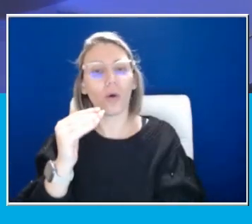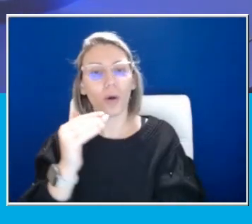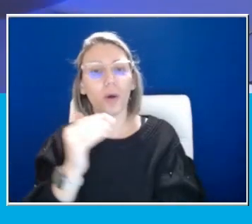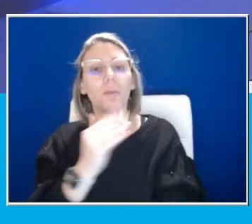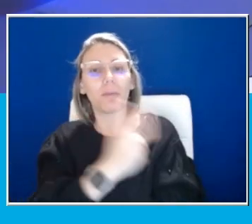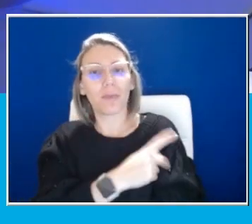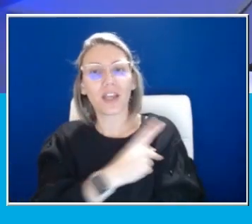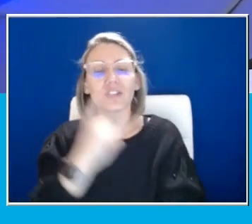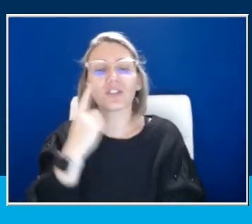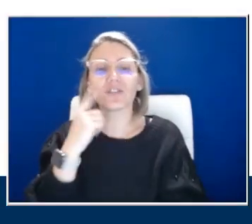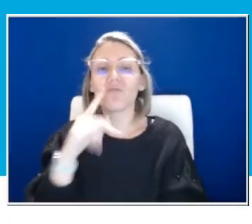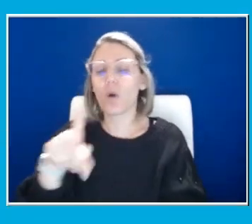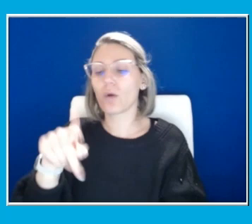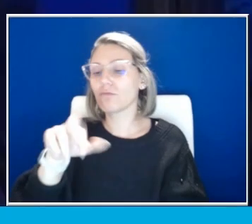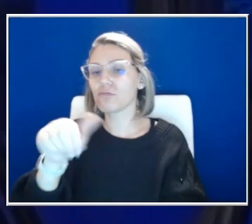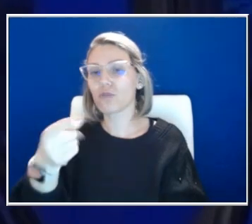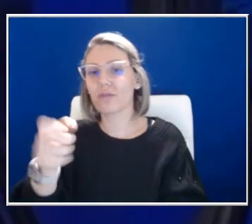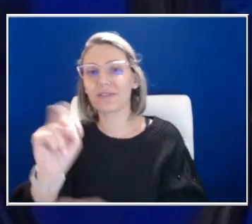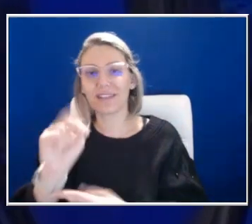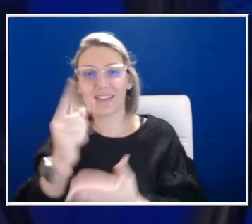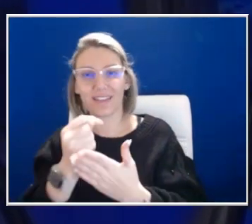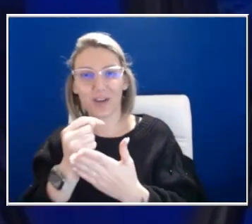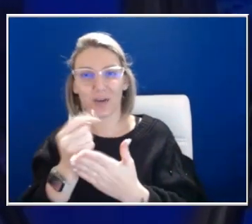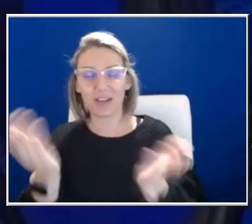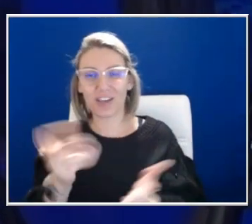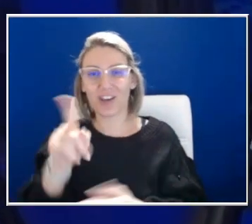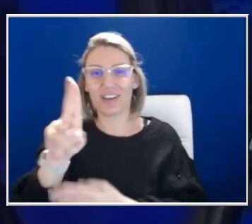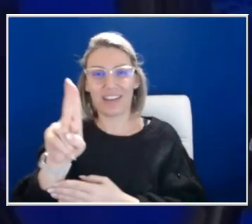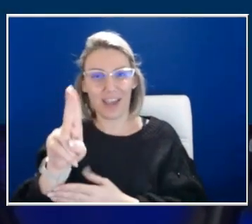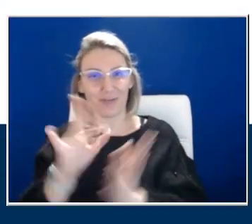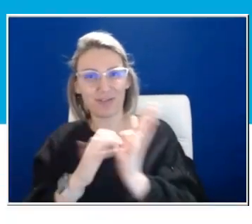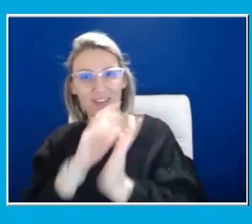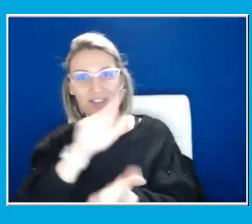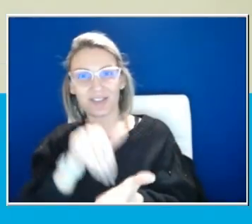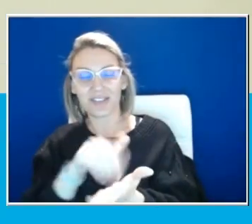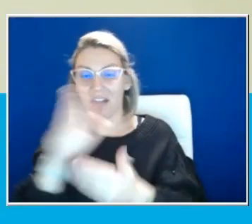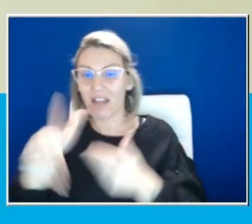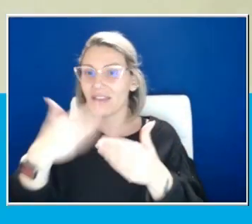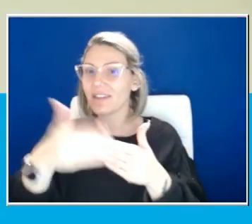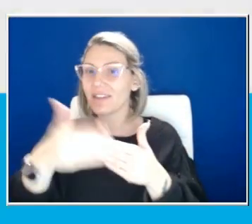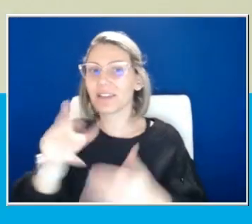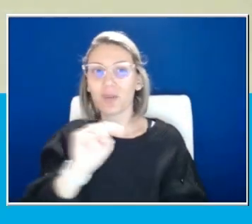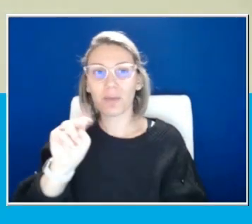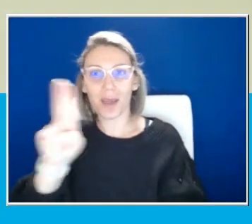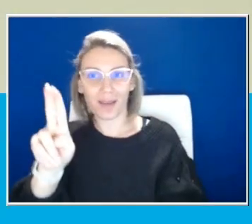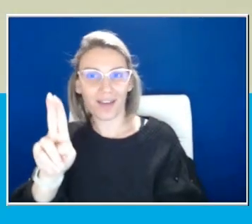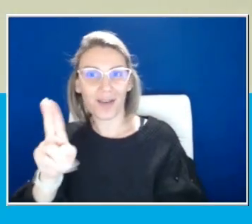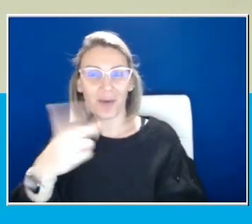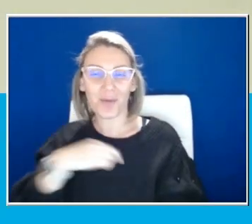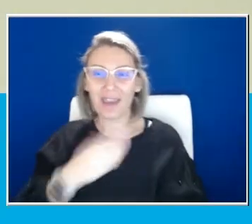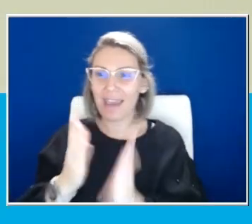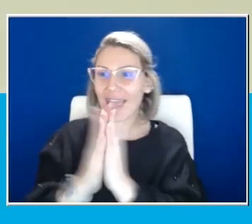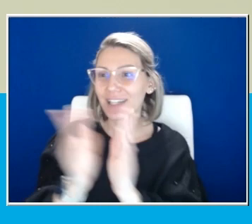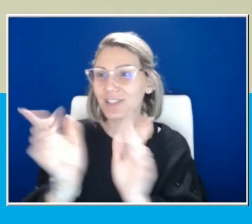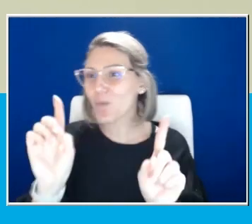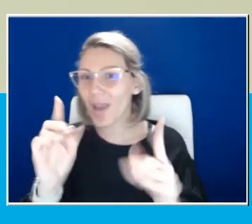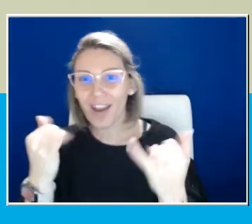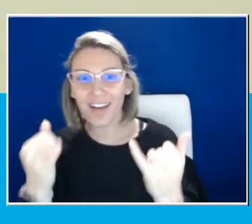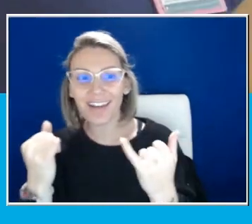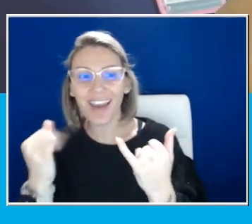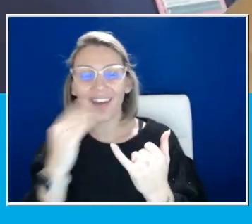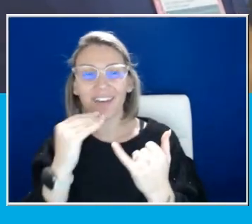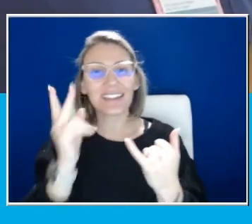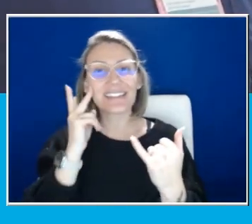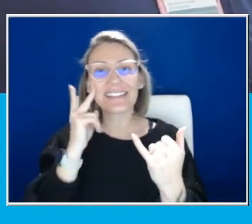University of Kansas Cancer Center. I'm Jessica Lovell. On the next Morning Medical Update, we ask, where are they now, and check how Lisa's life